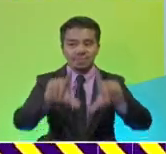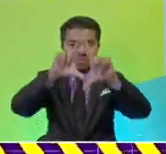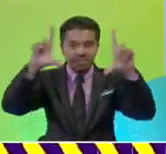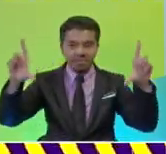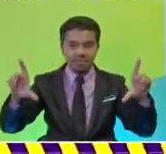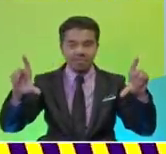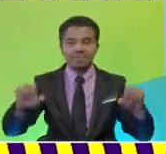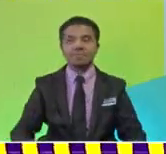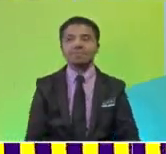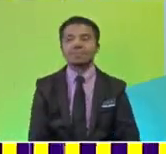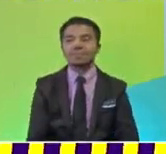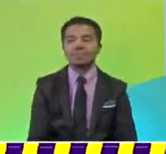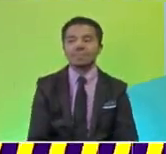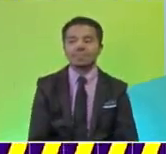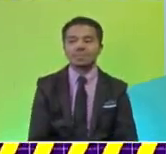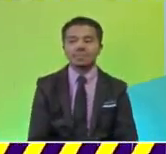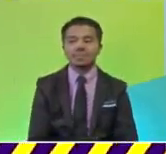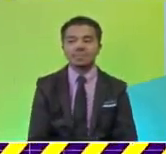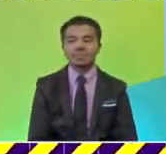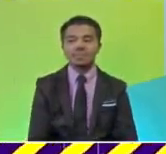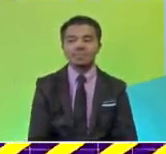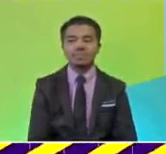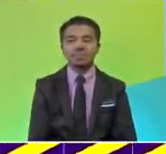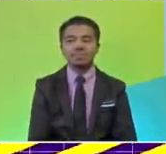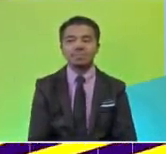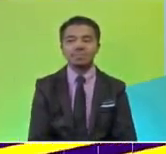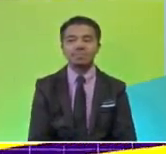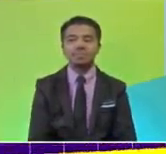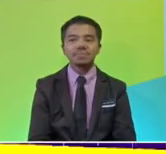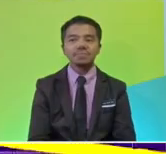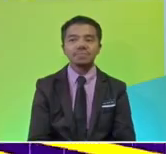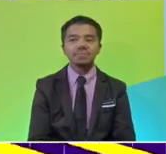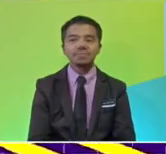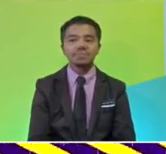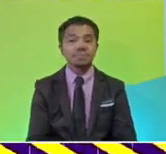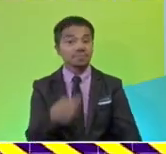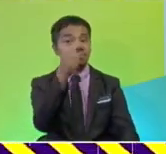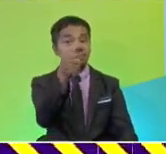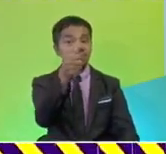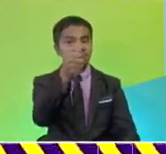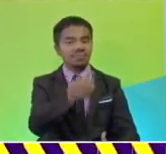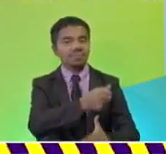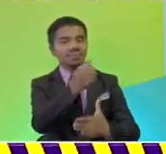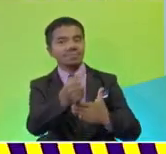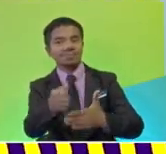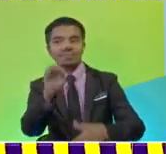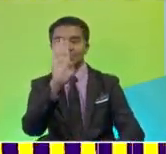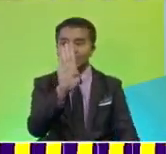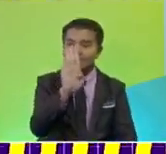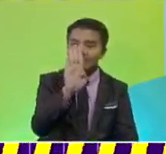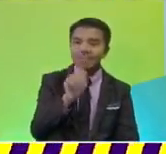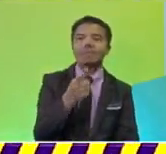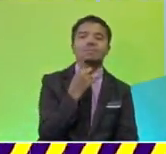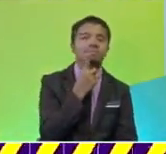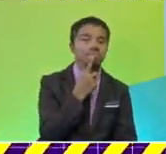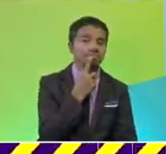Okay, they don't have to write the whole sentence, no, right? No, sir? Just whether it's A or whether it's B. A or B. Oh, some say A.